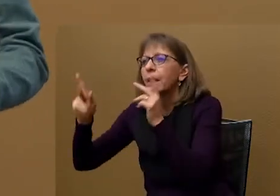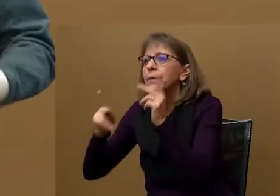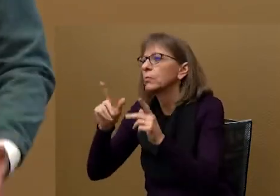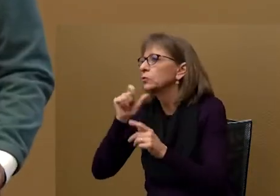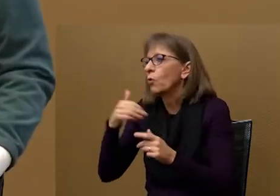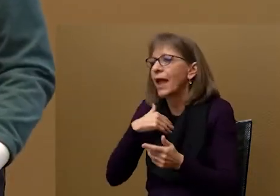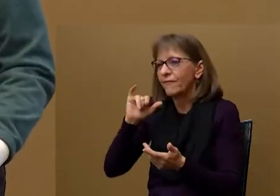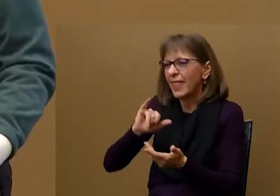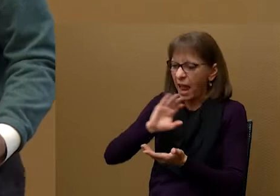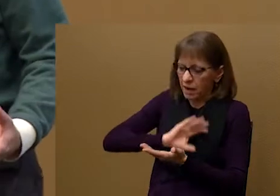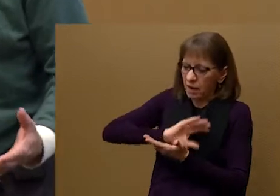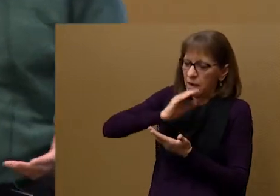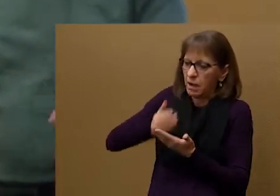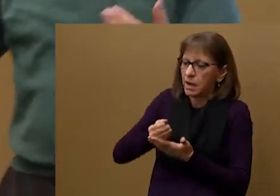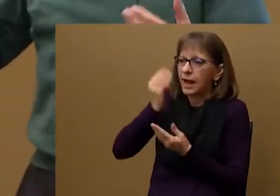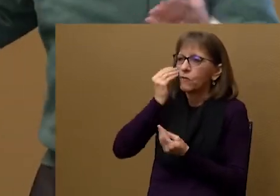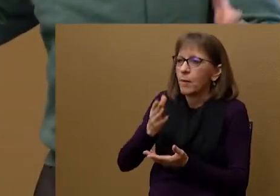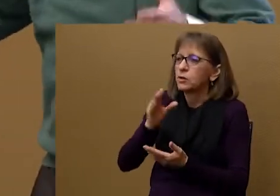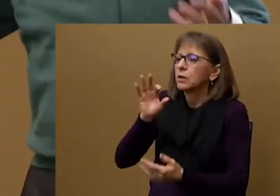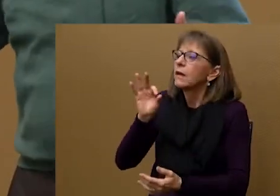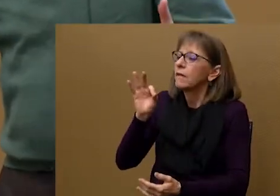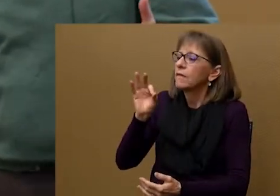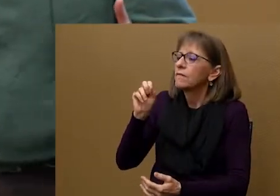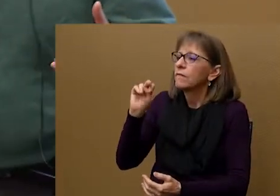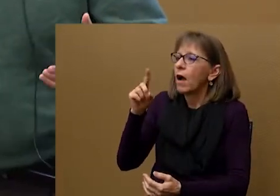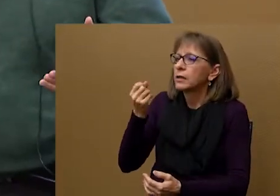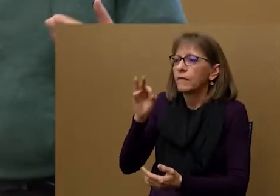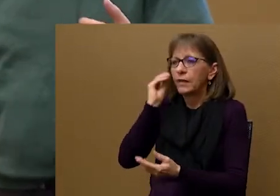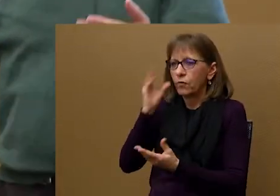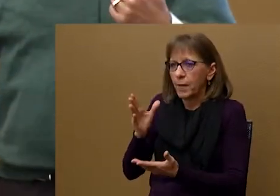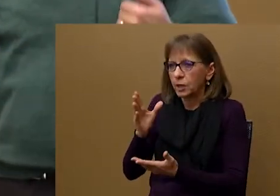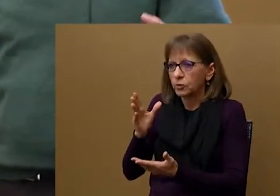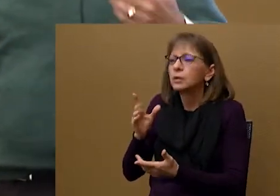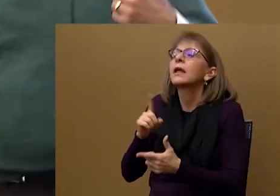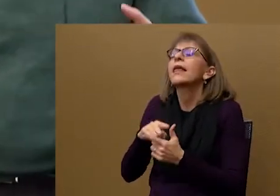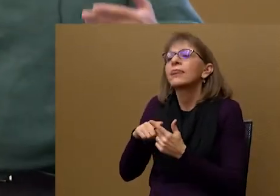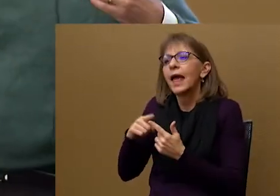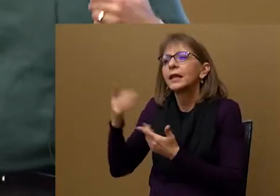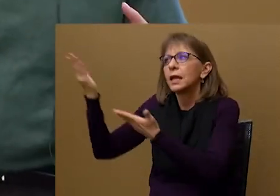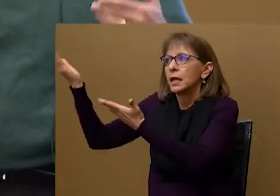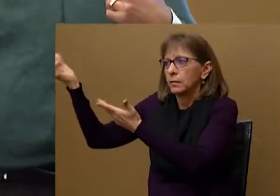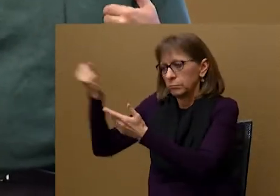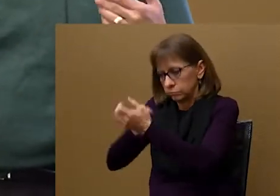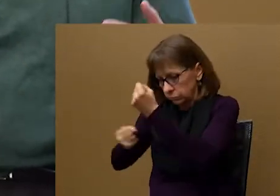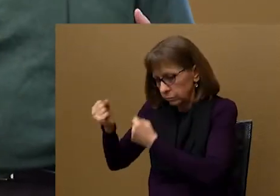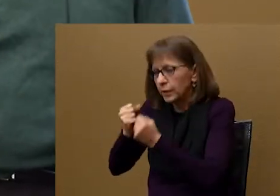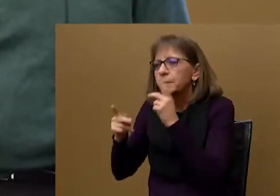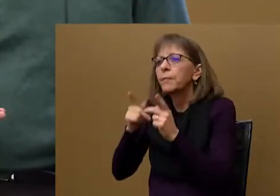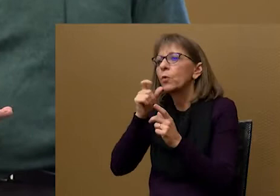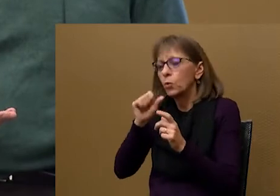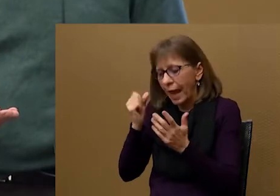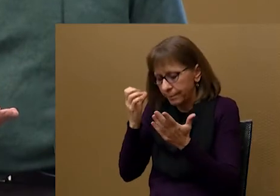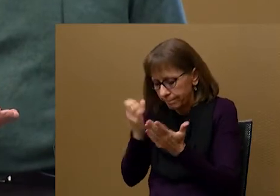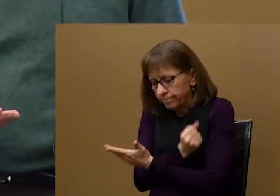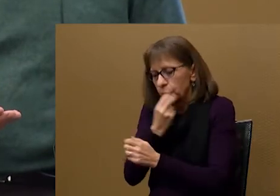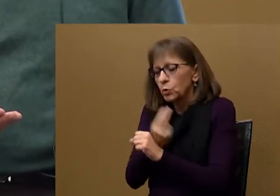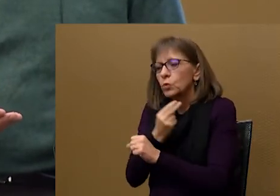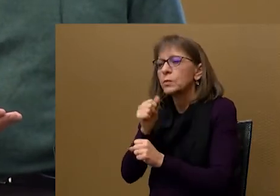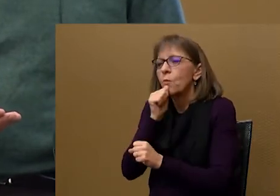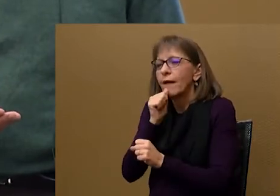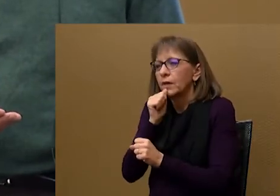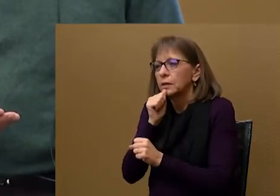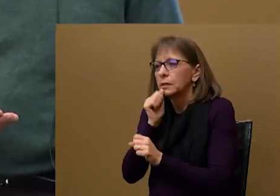that fund of information, and tends to just that brings in people who are more able to make use of private practice